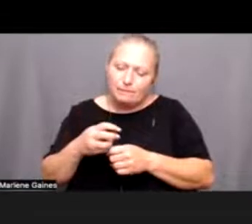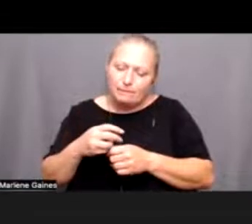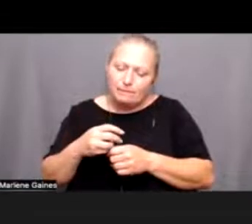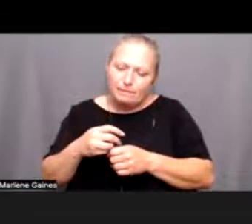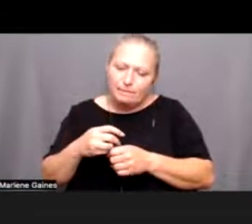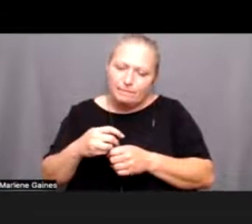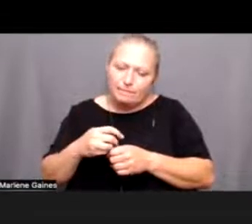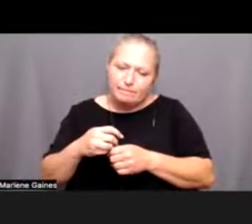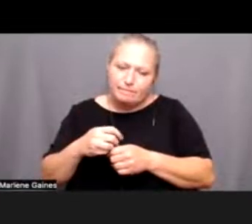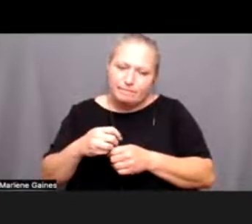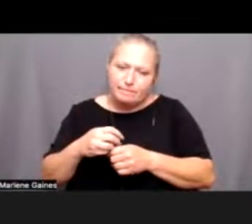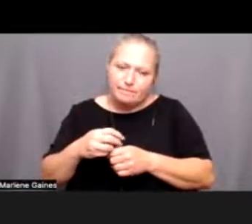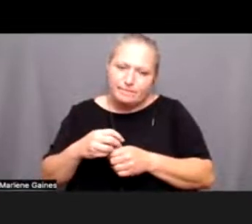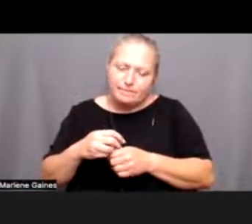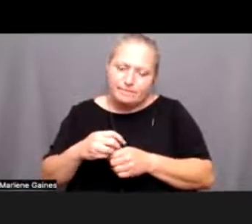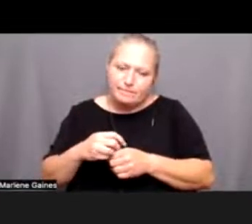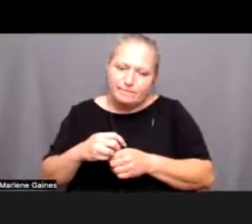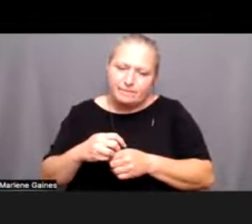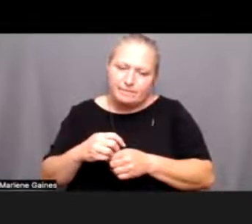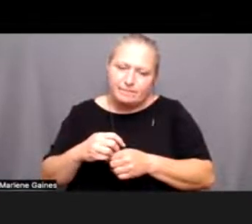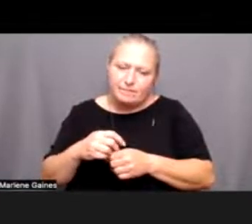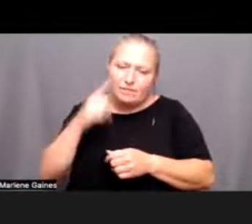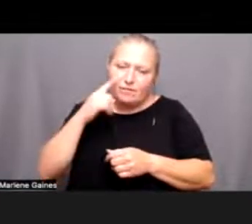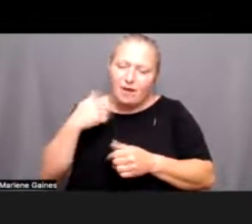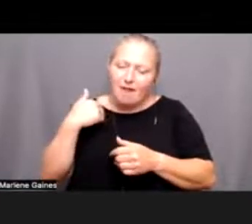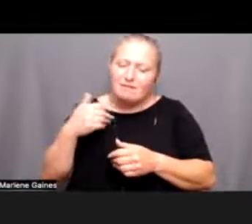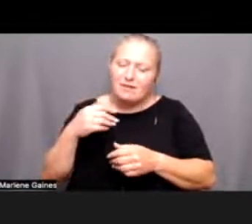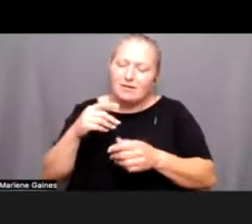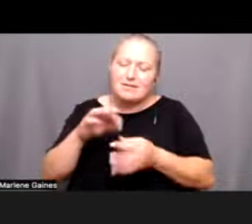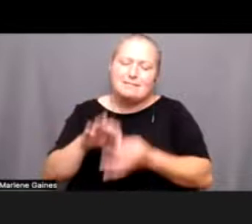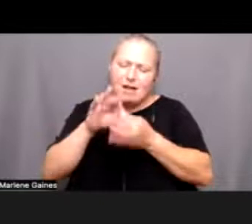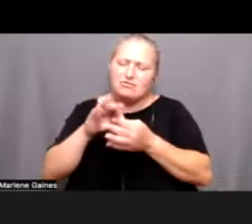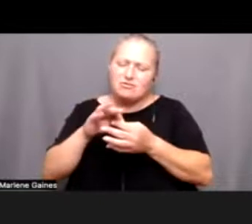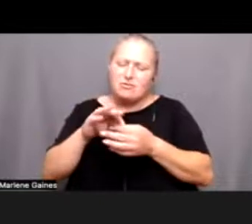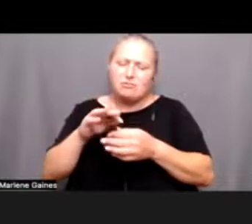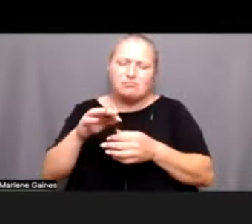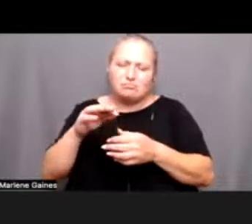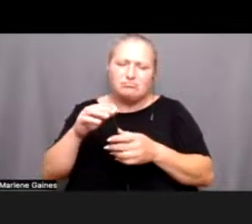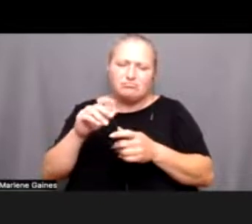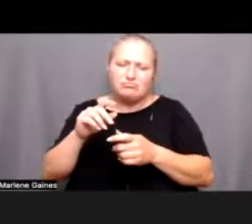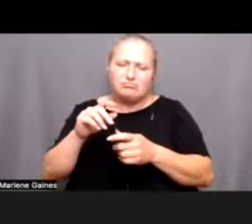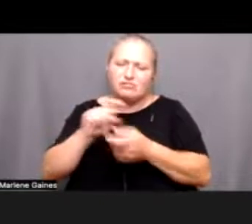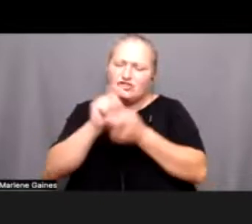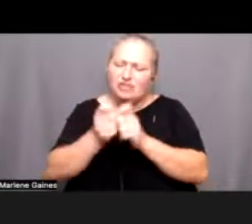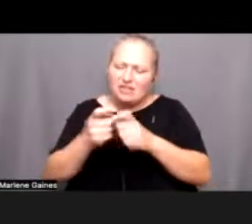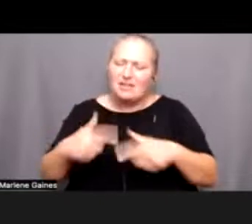a life-changing educational environment in the North Central neighborhood. Bless